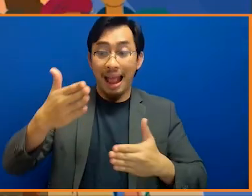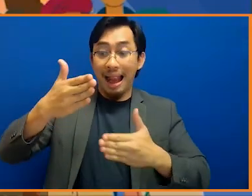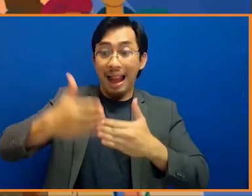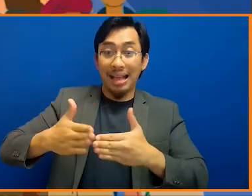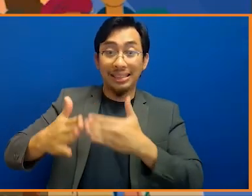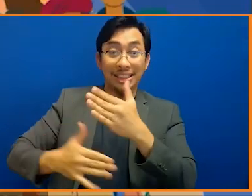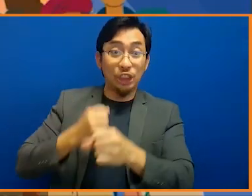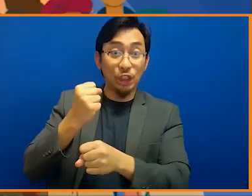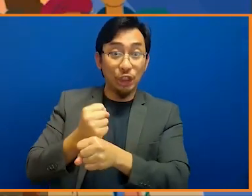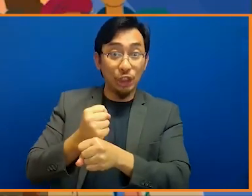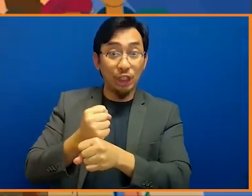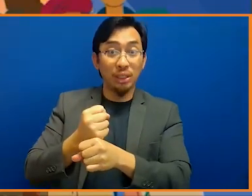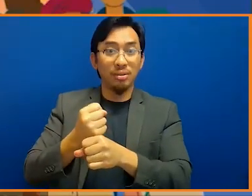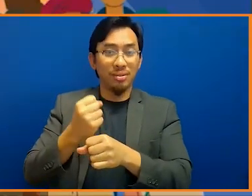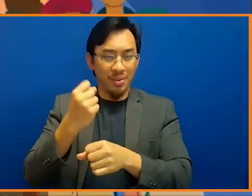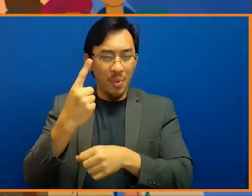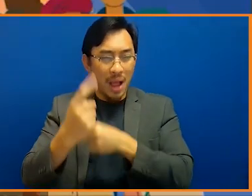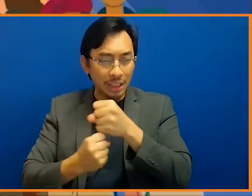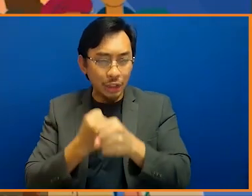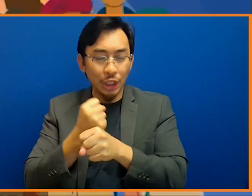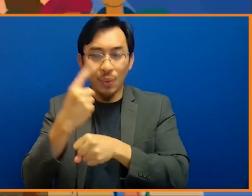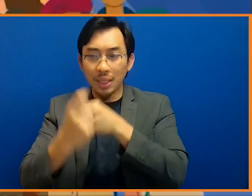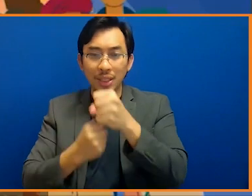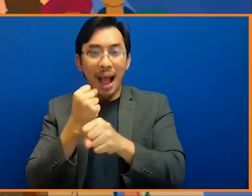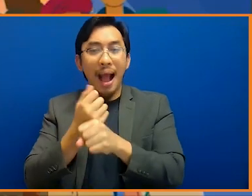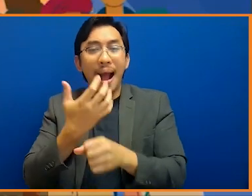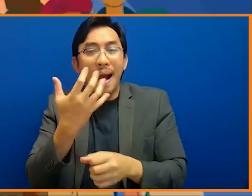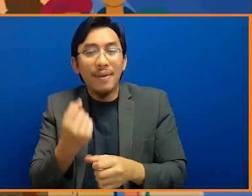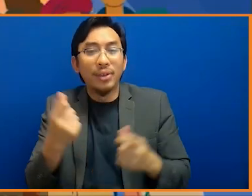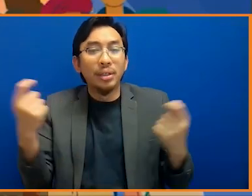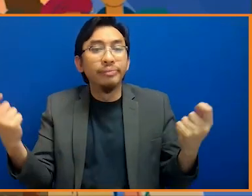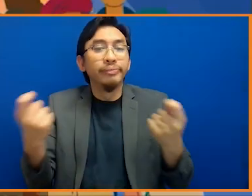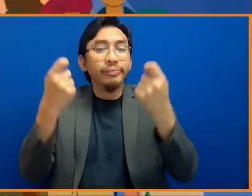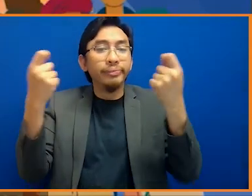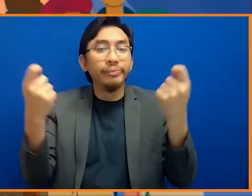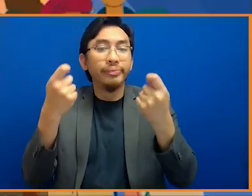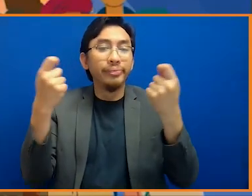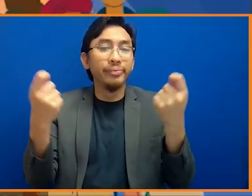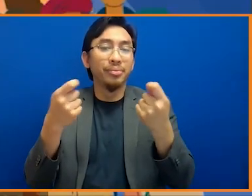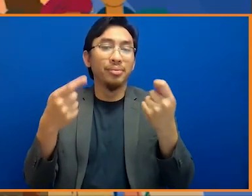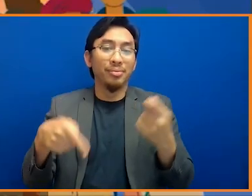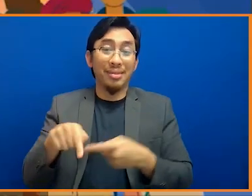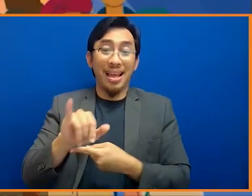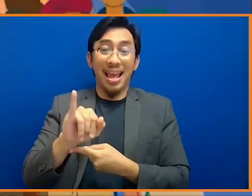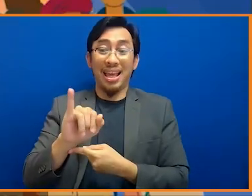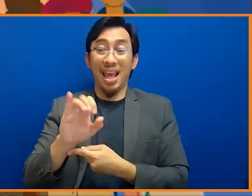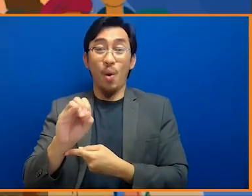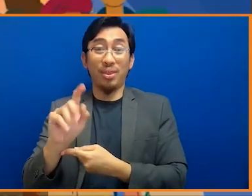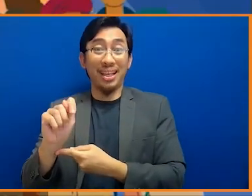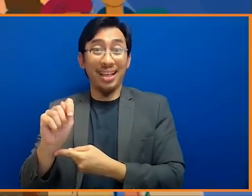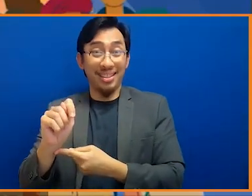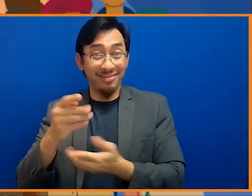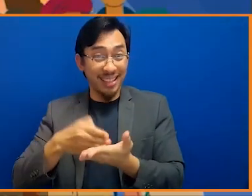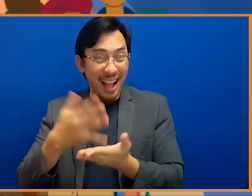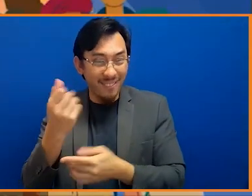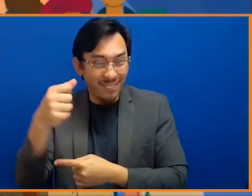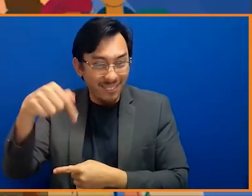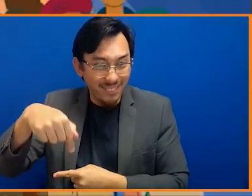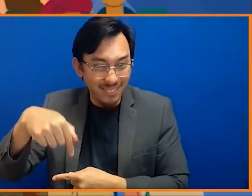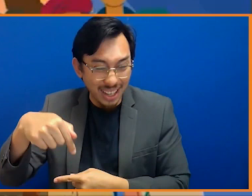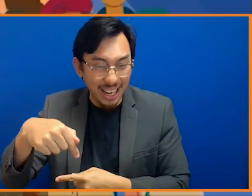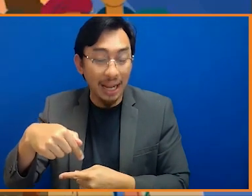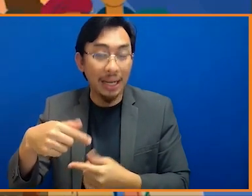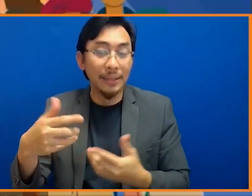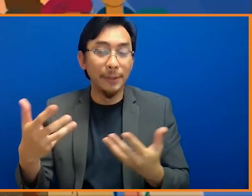end of the year, like when we do the annual celebration for the uh, IoT,